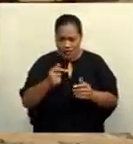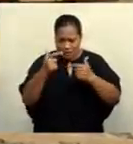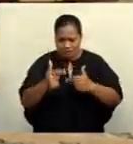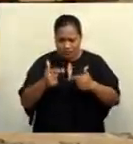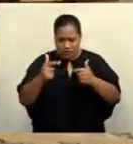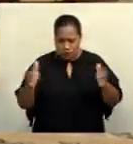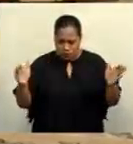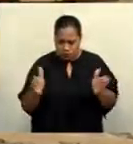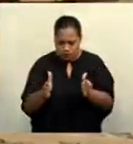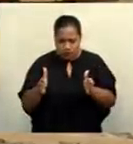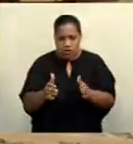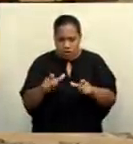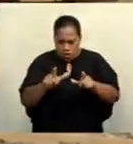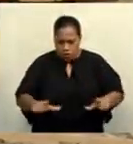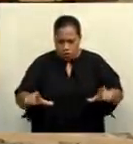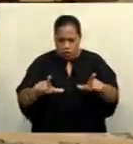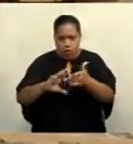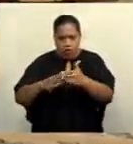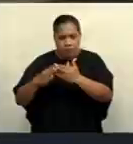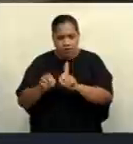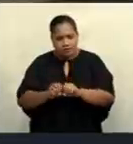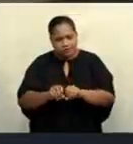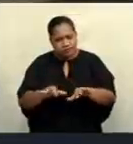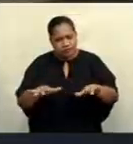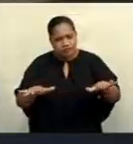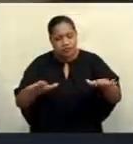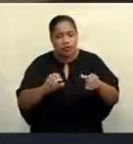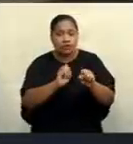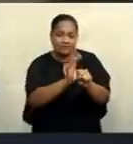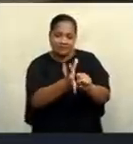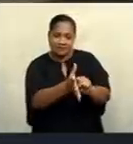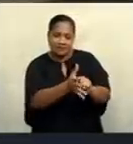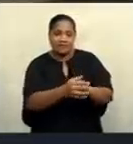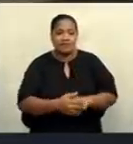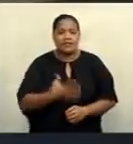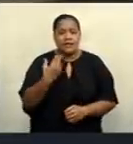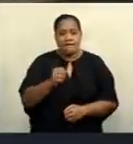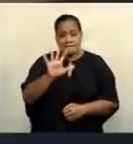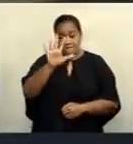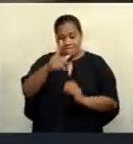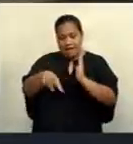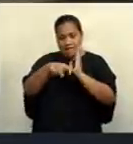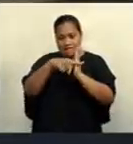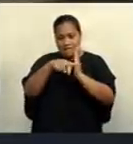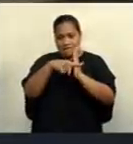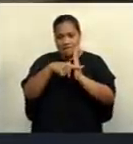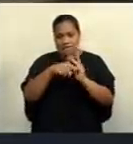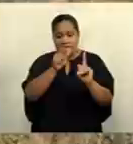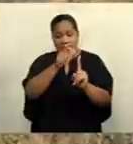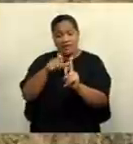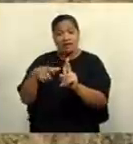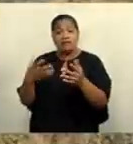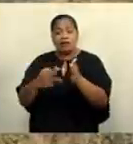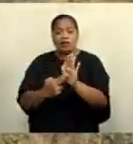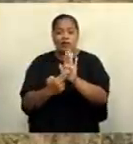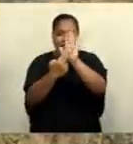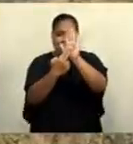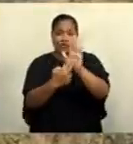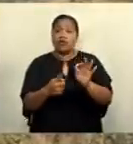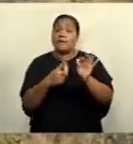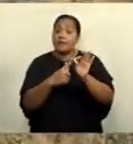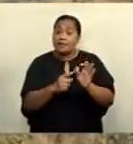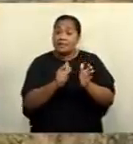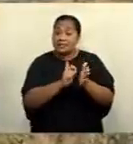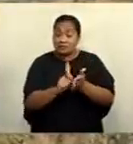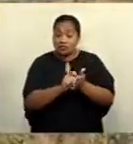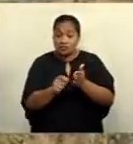community transmission of COVID-19. There are 5 active COVID cases in the north, and Permanent Secretary for Health